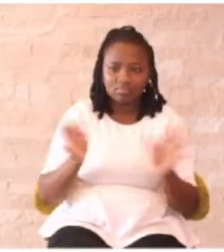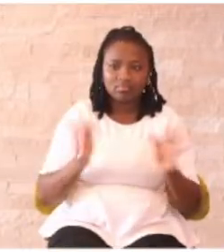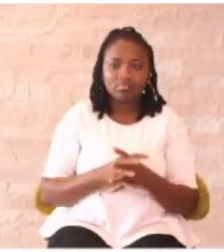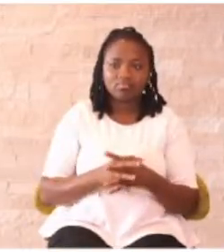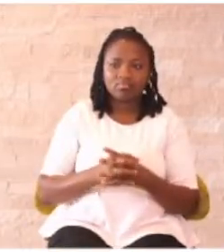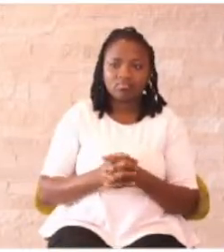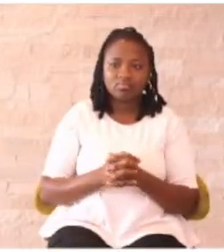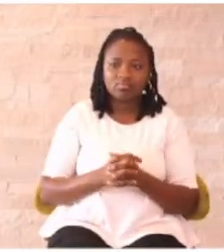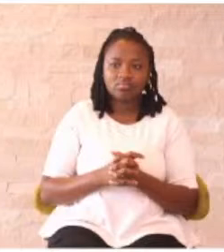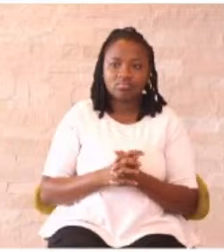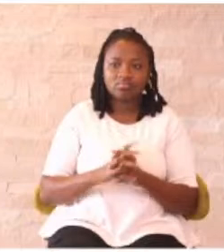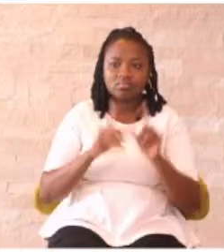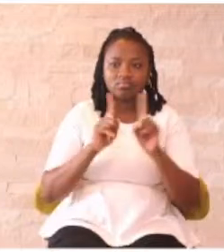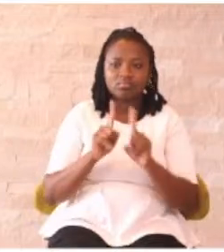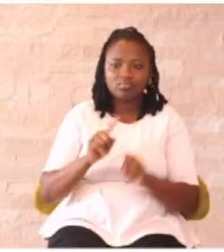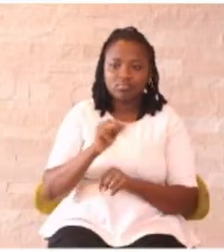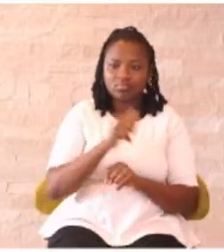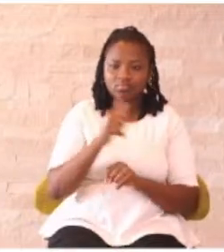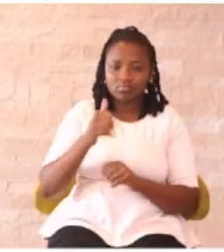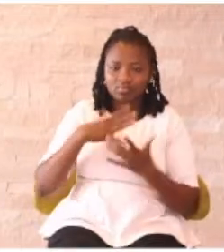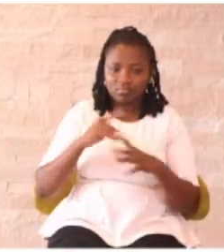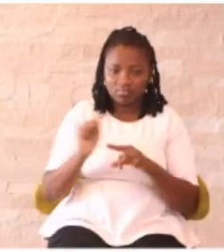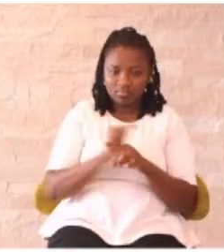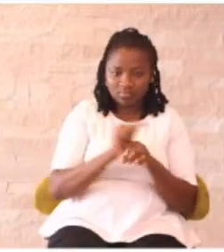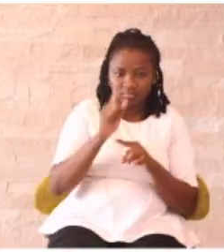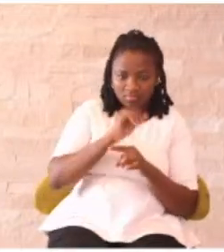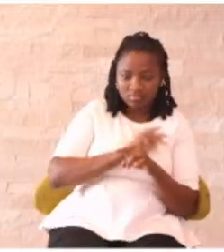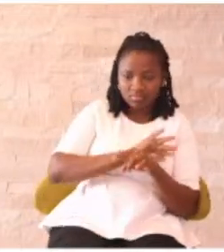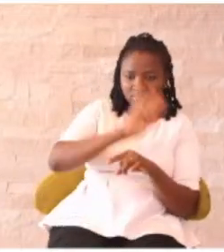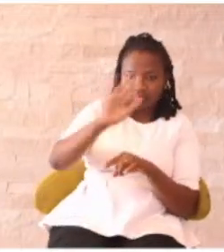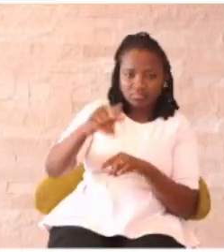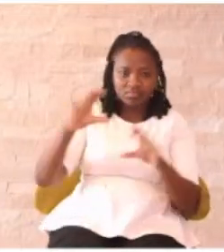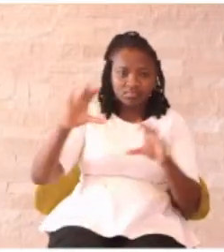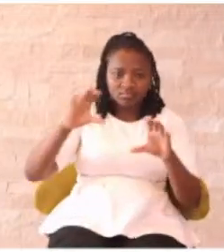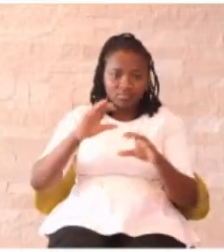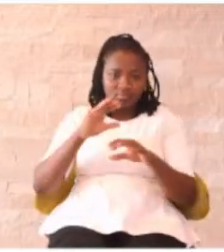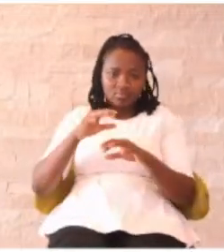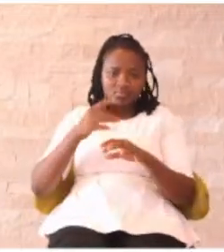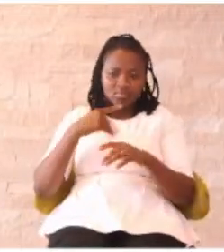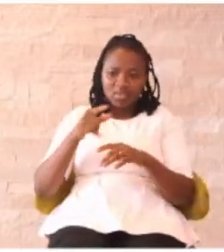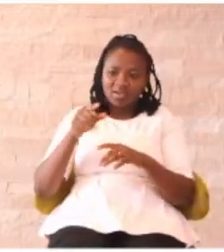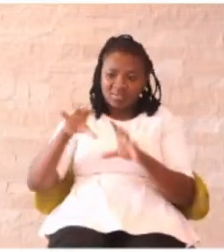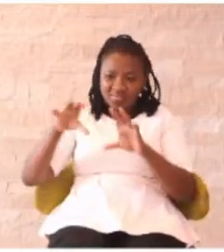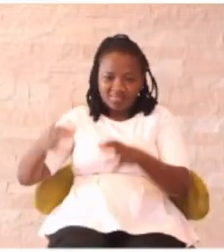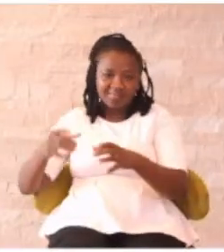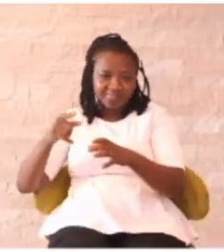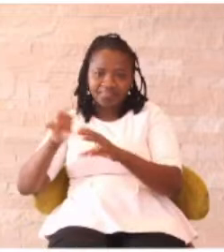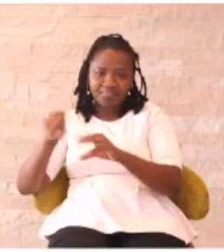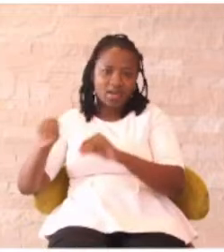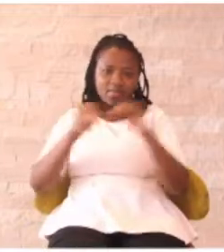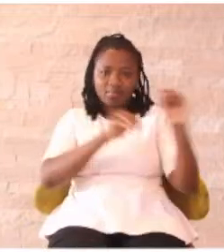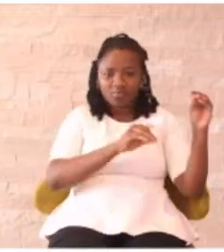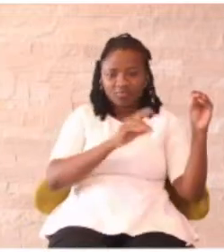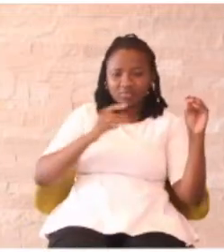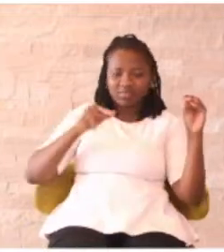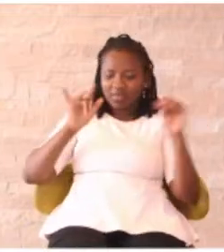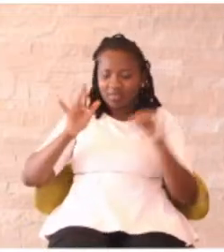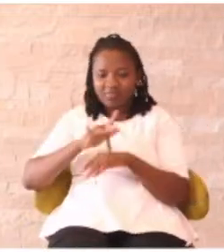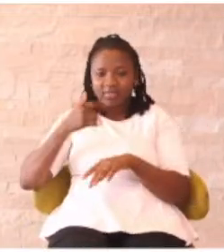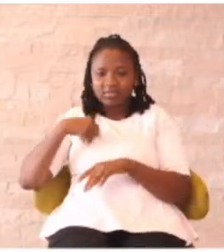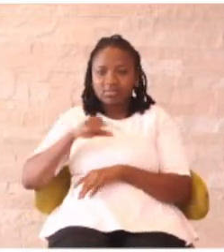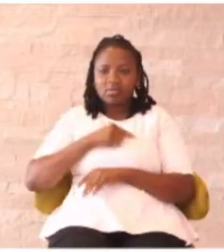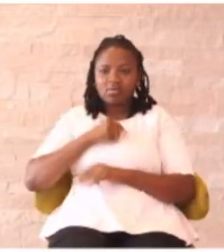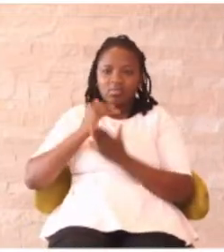that some of the trained resource persons relocated to the community, relocated from the communities, and this affected our program